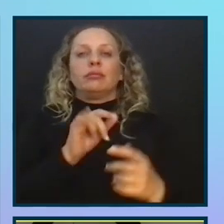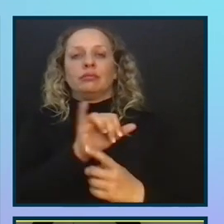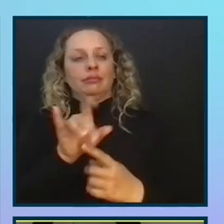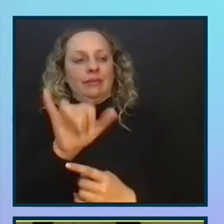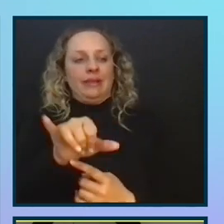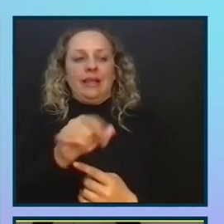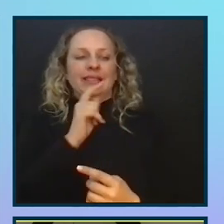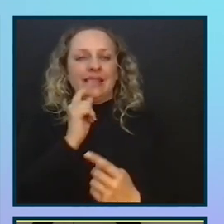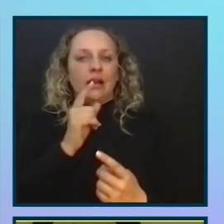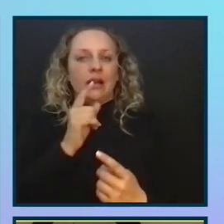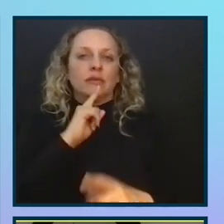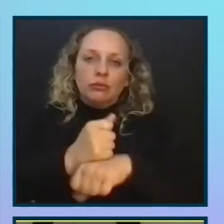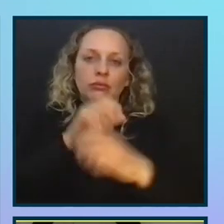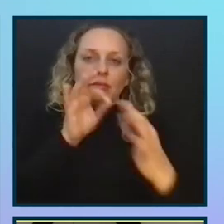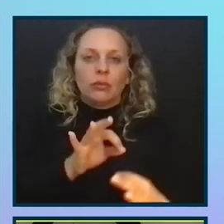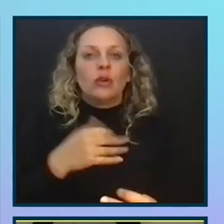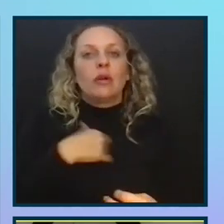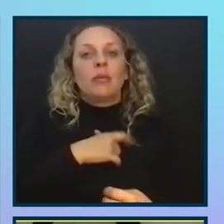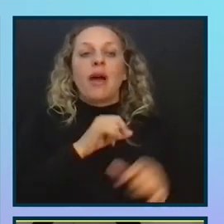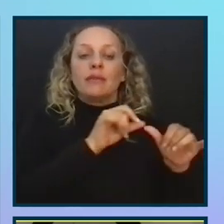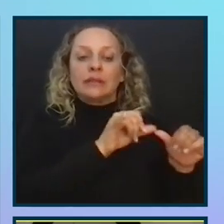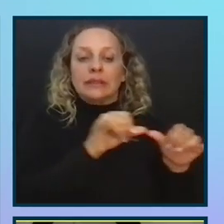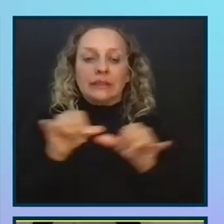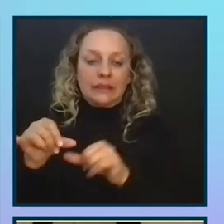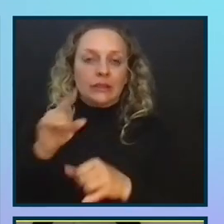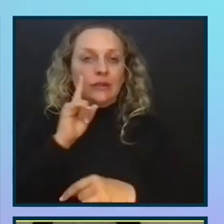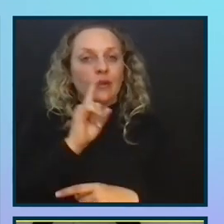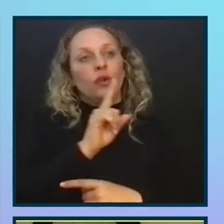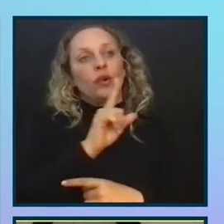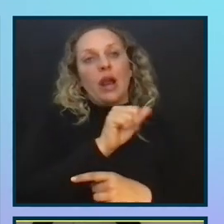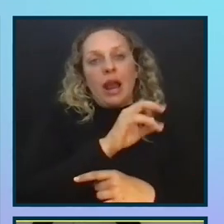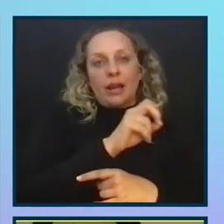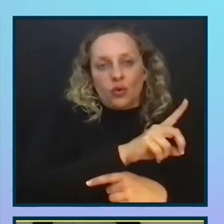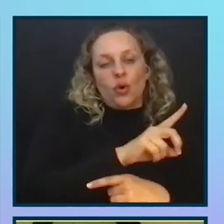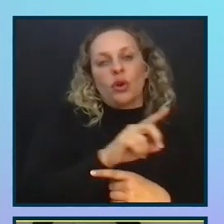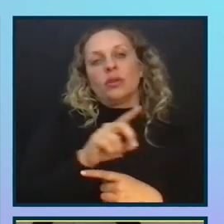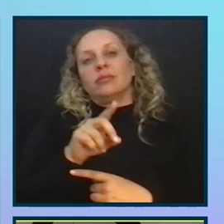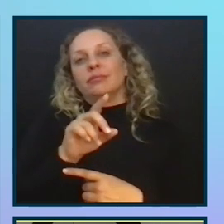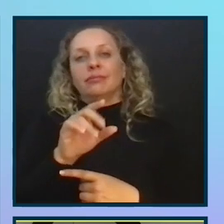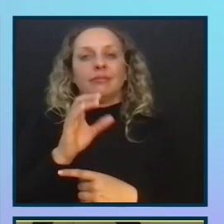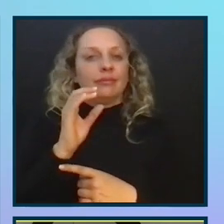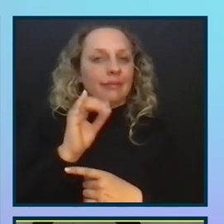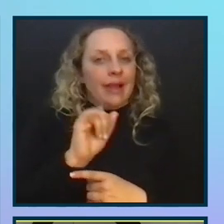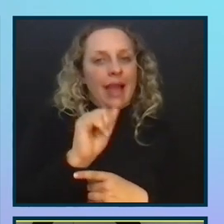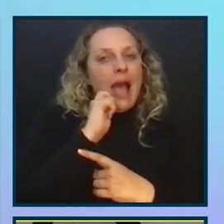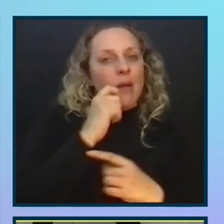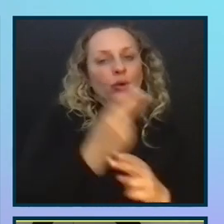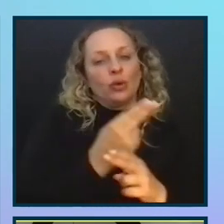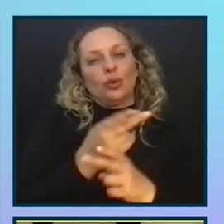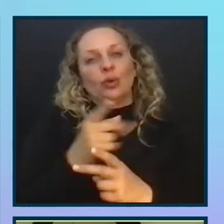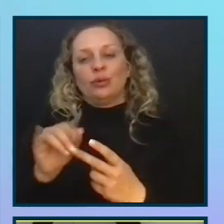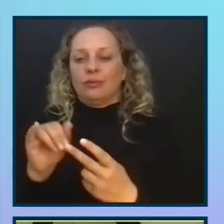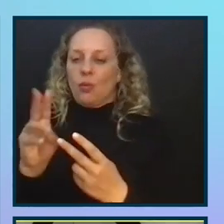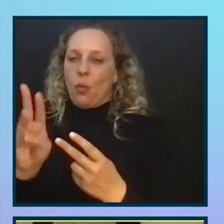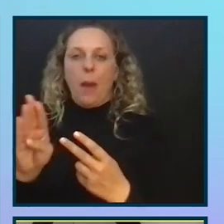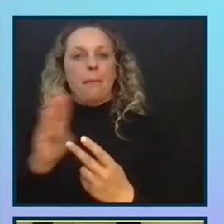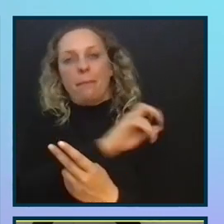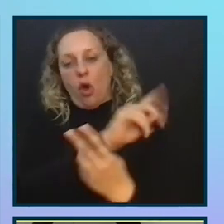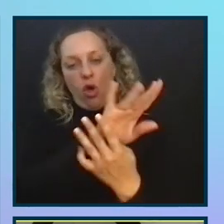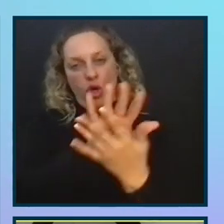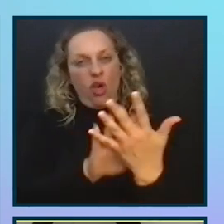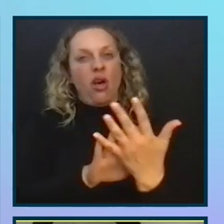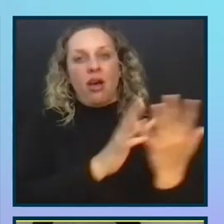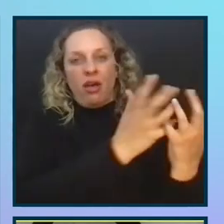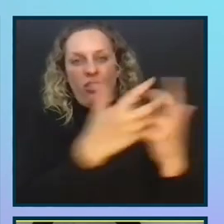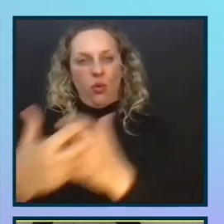creating consistency across Android, iOS, and web is not as easy as it may seem. In the topic after that, we will